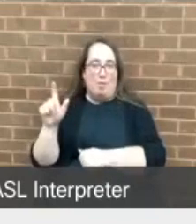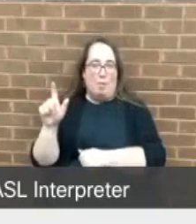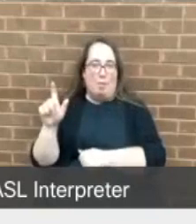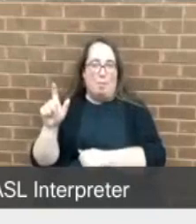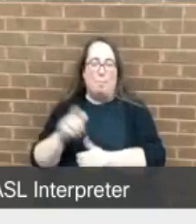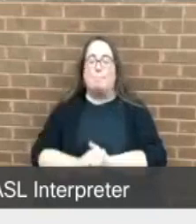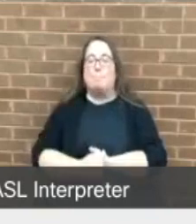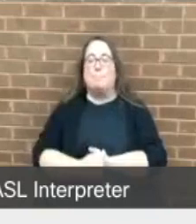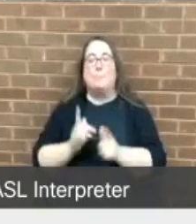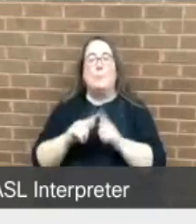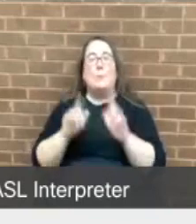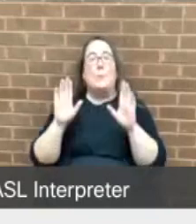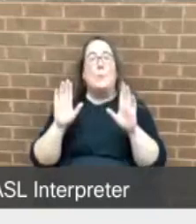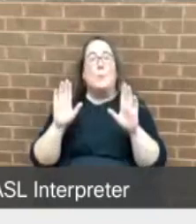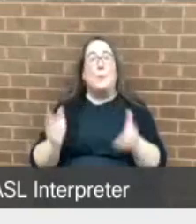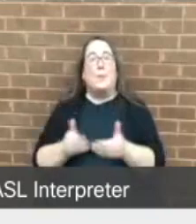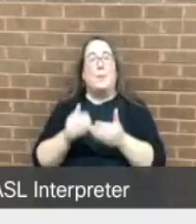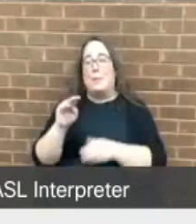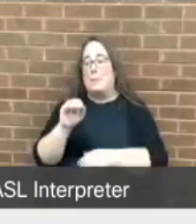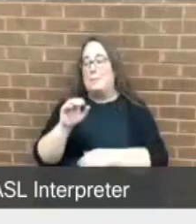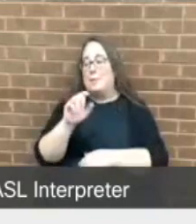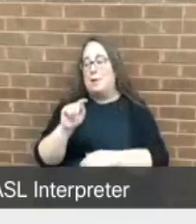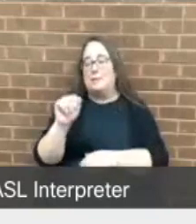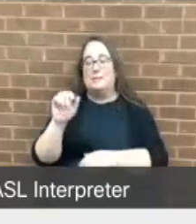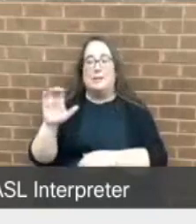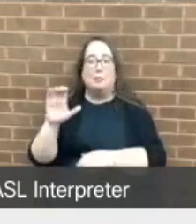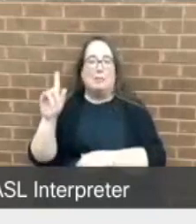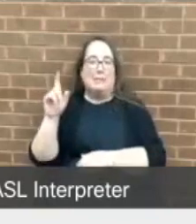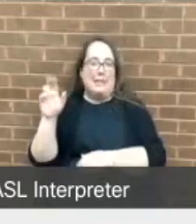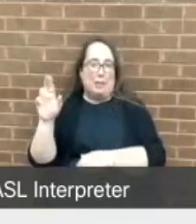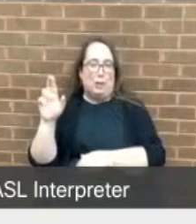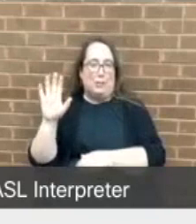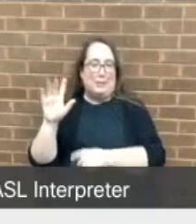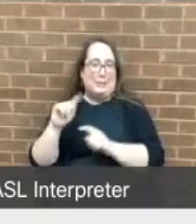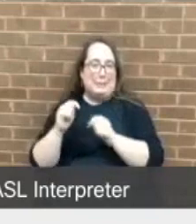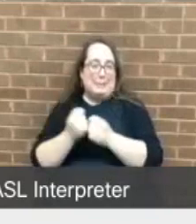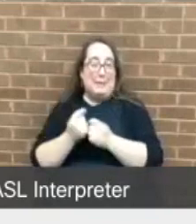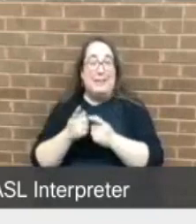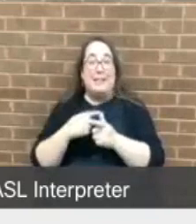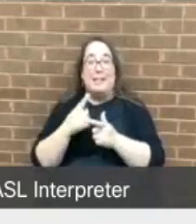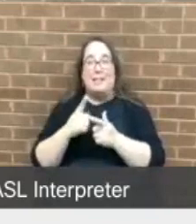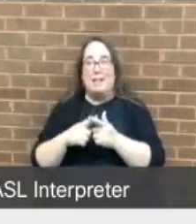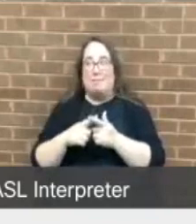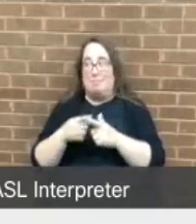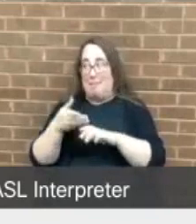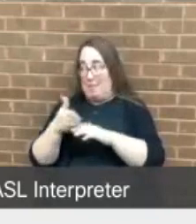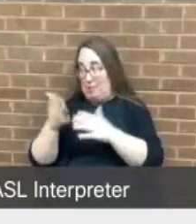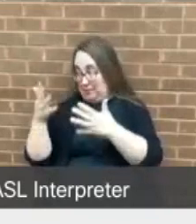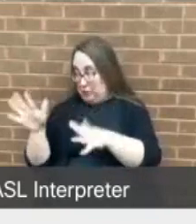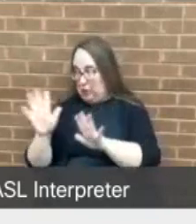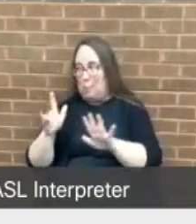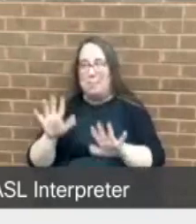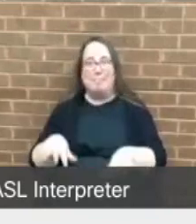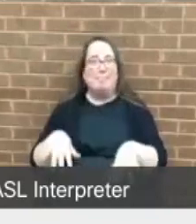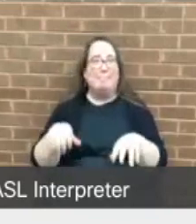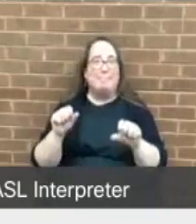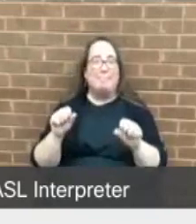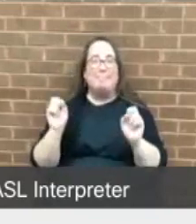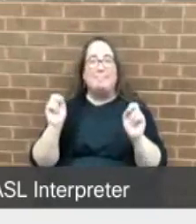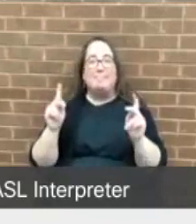to officially welcome MDOT and Secretary Slater's team, and I'll take it back over when the next step. Thank you.